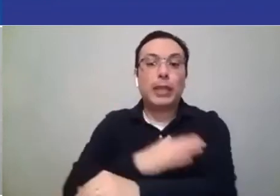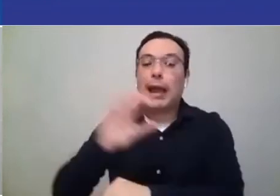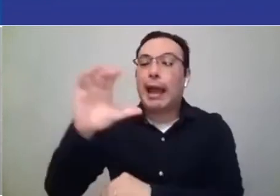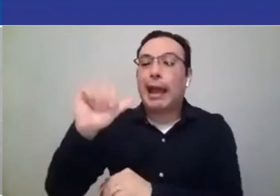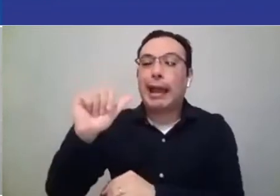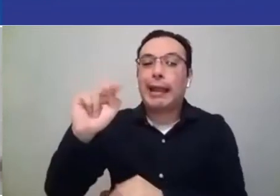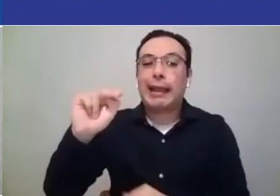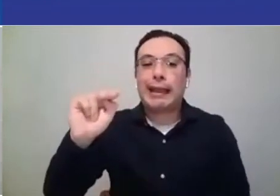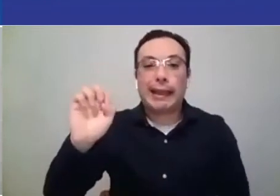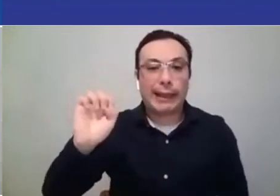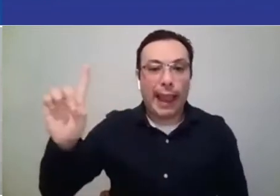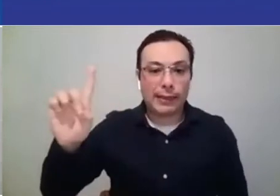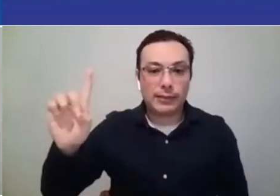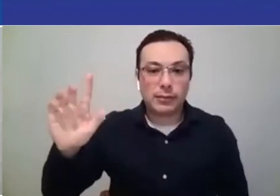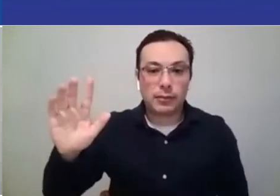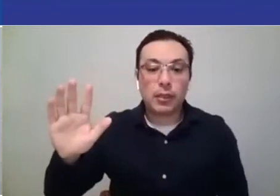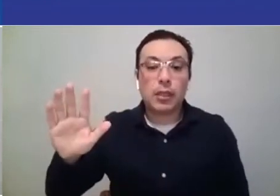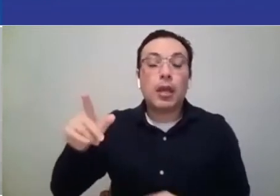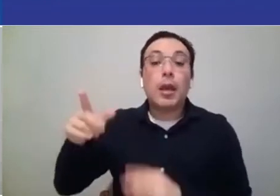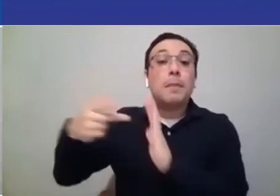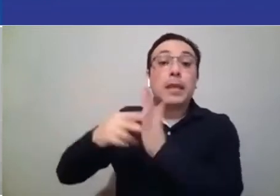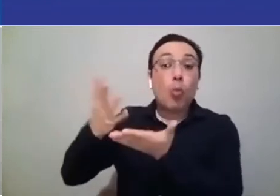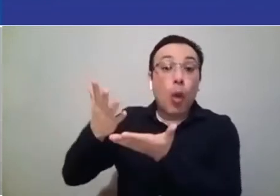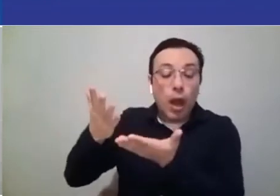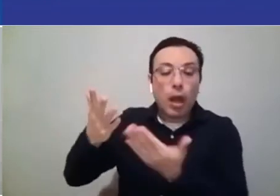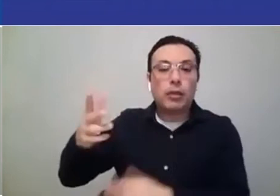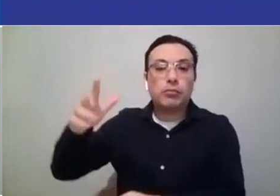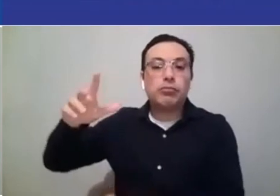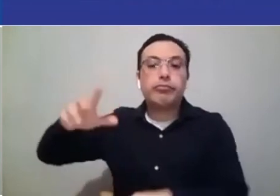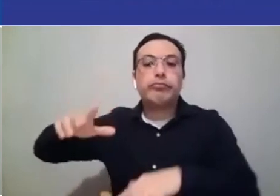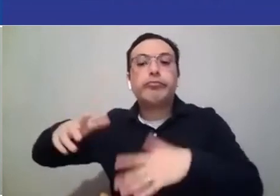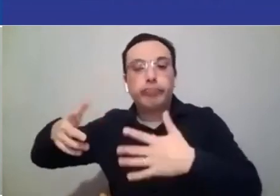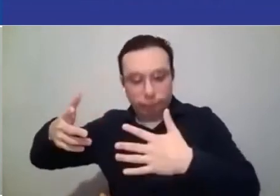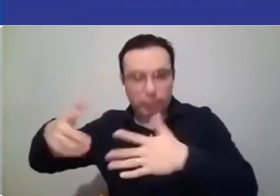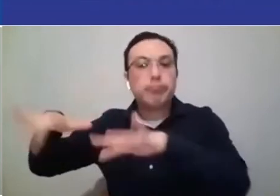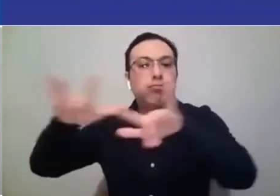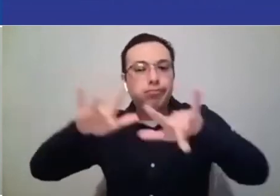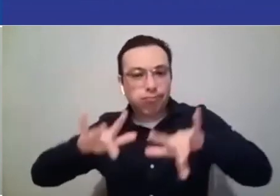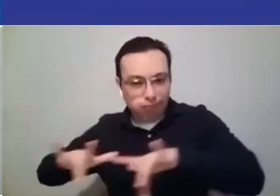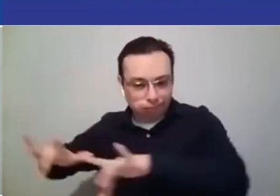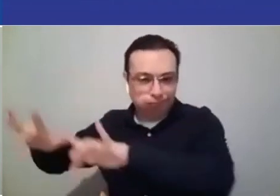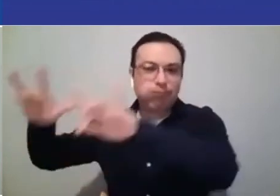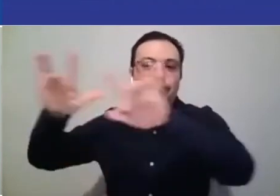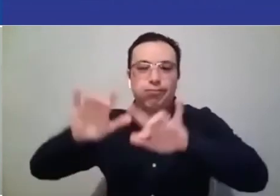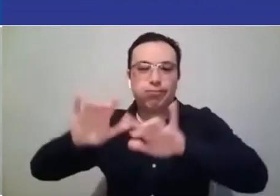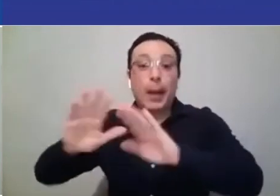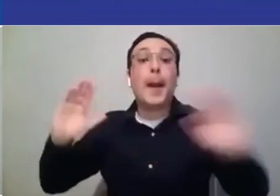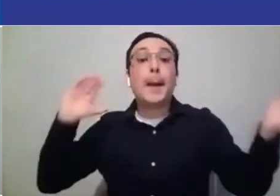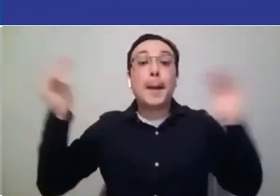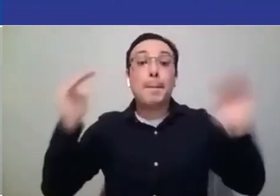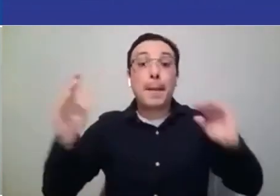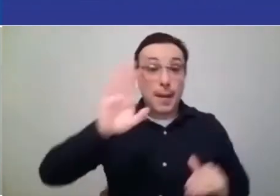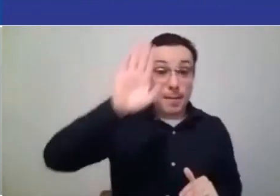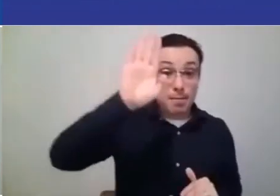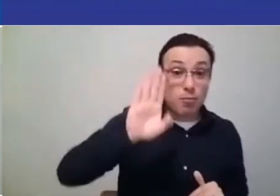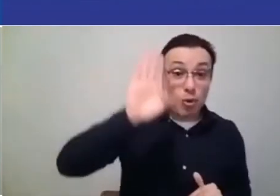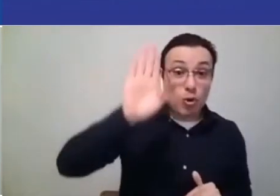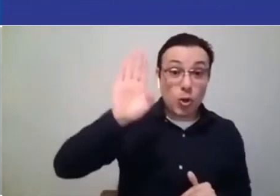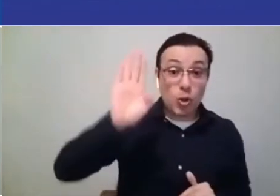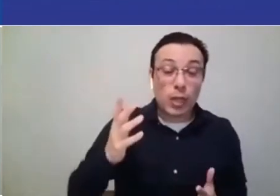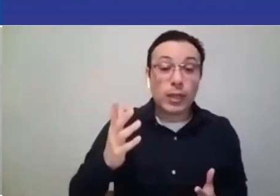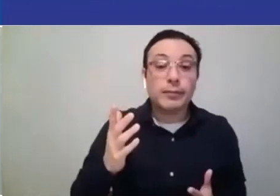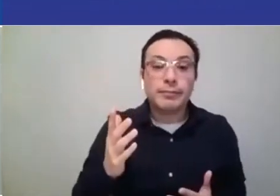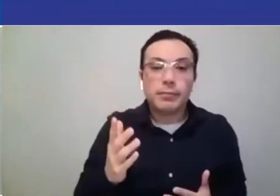So they have DJs and so on. In Brooklyn, no, everything's acoustic. You cannot have